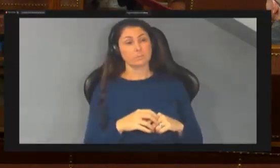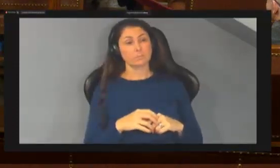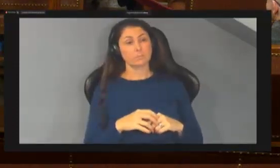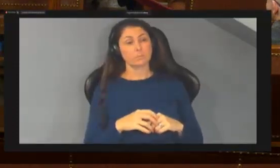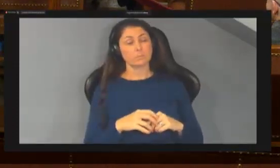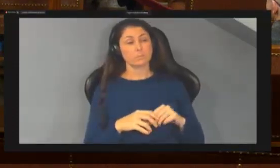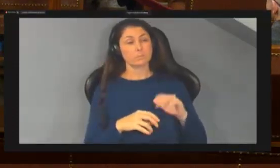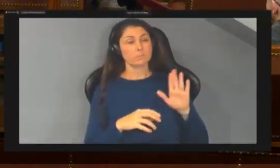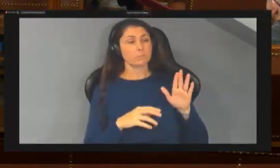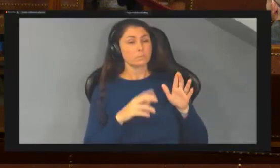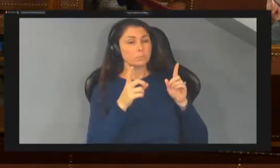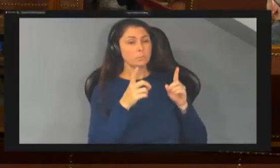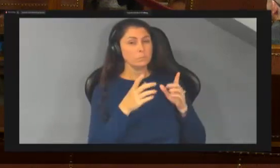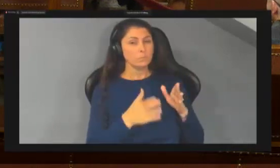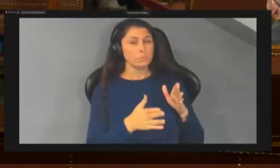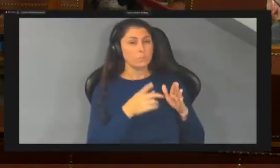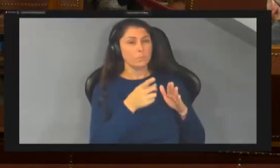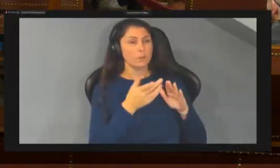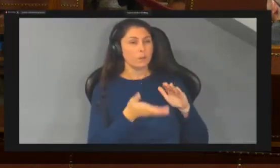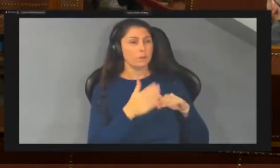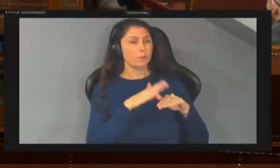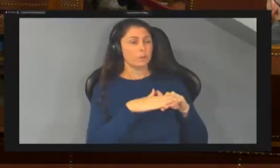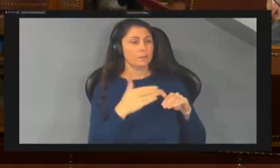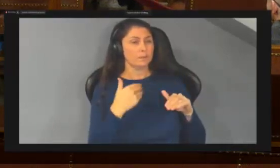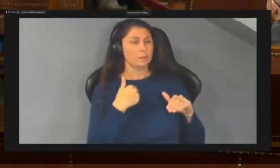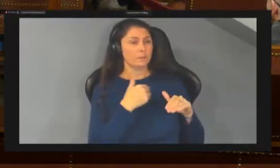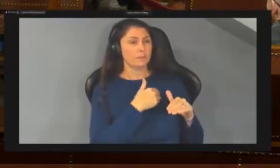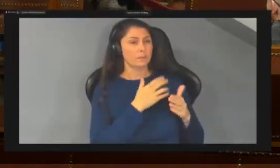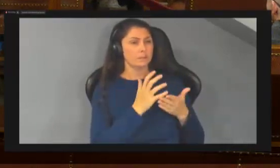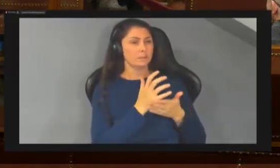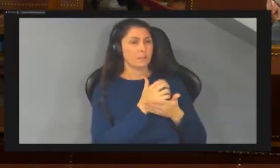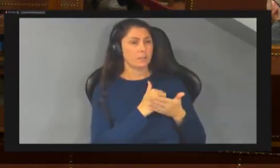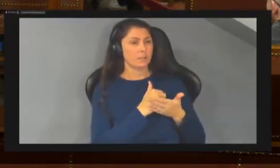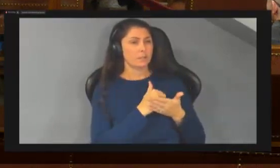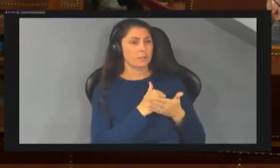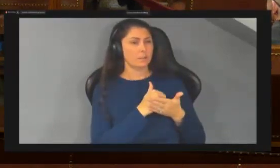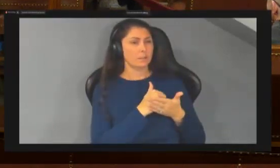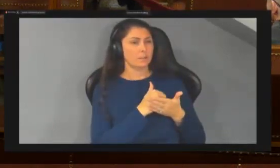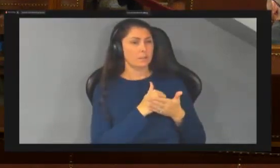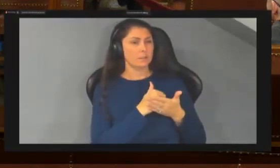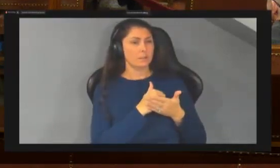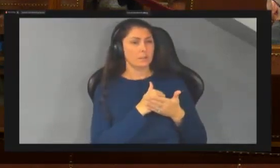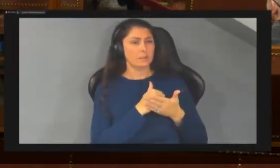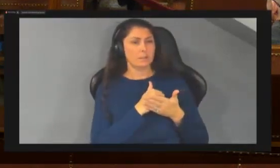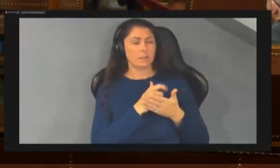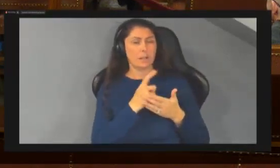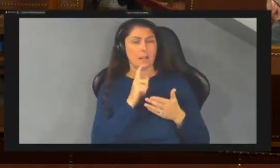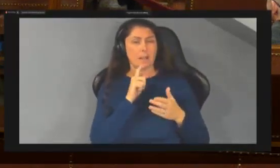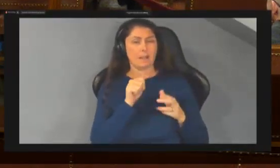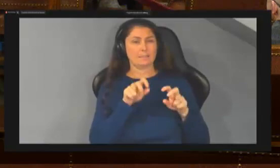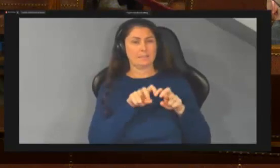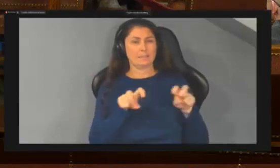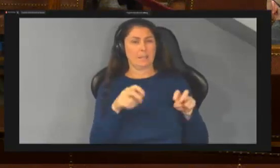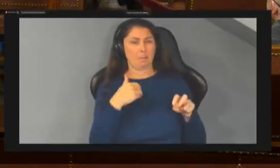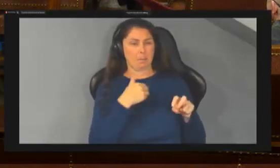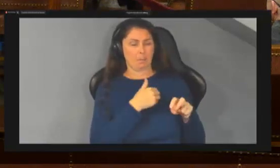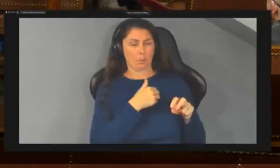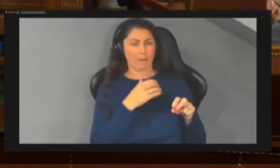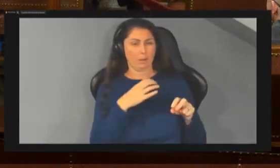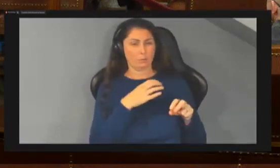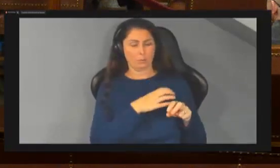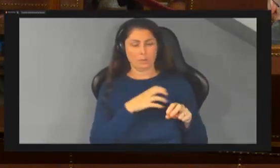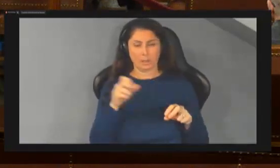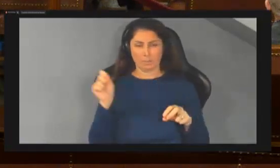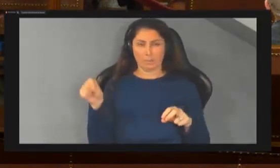Director, increasing member of council salary is a sitting member of council. Yeah. Yes.